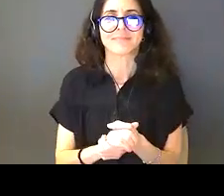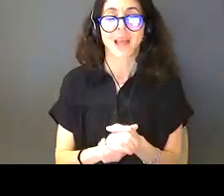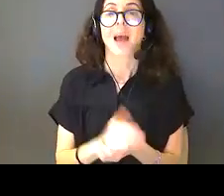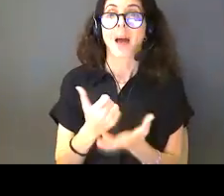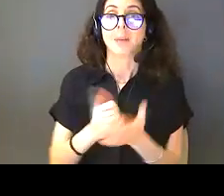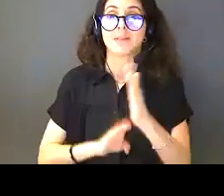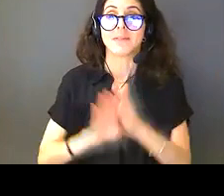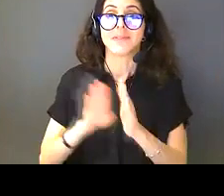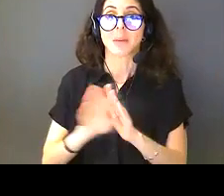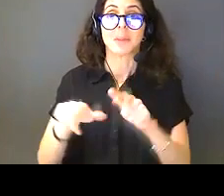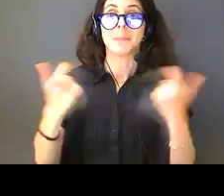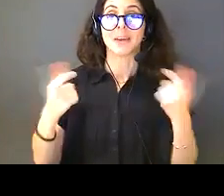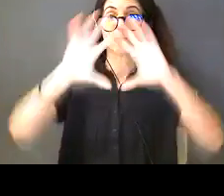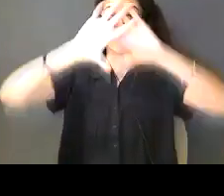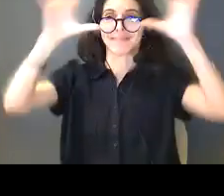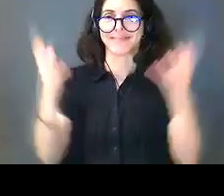of change as we go.